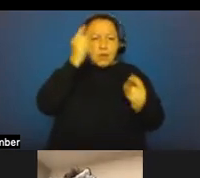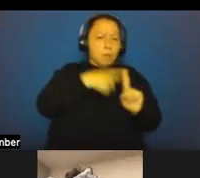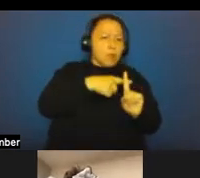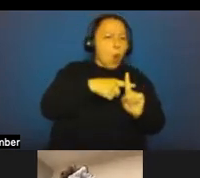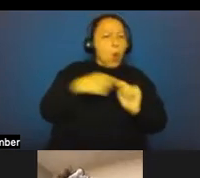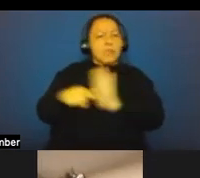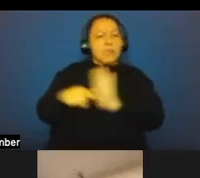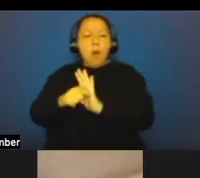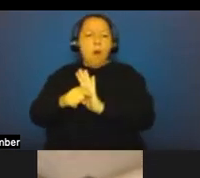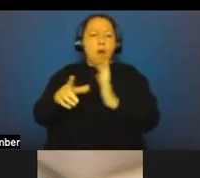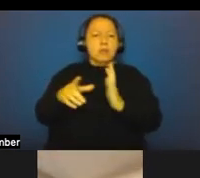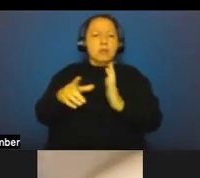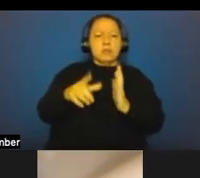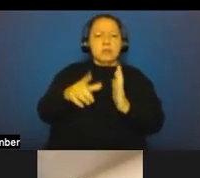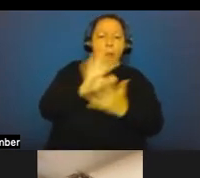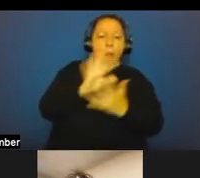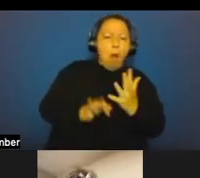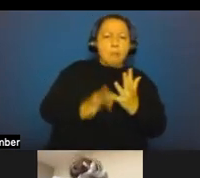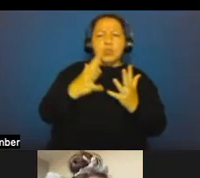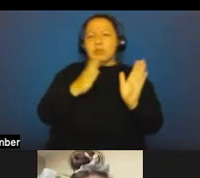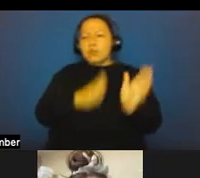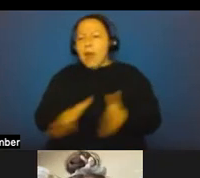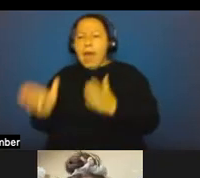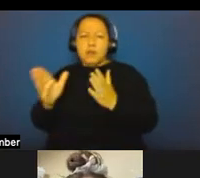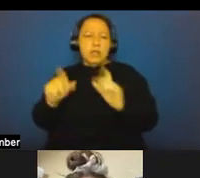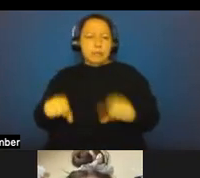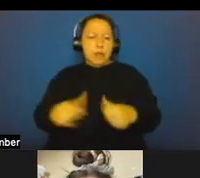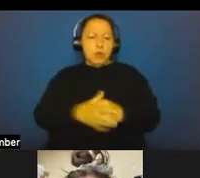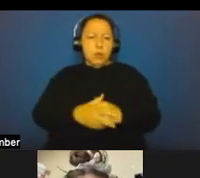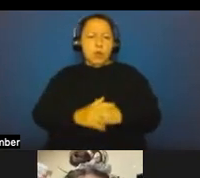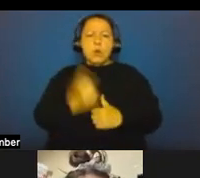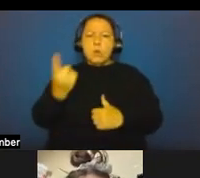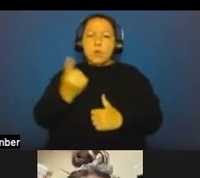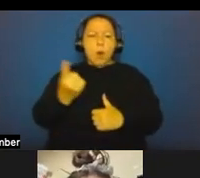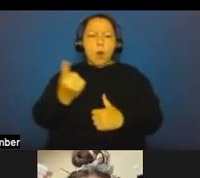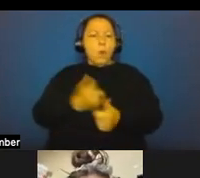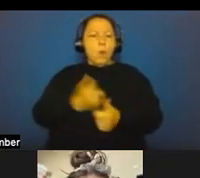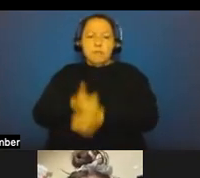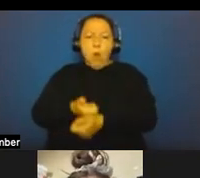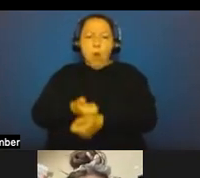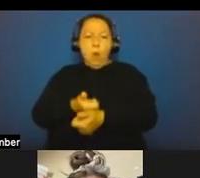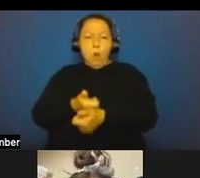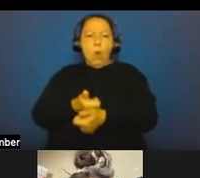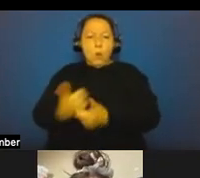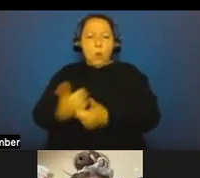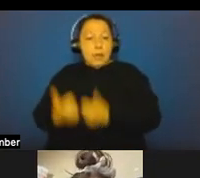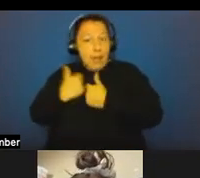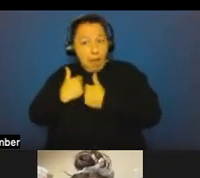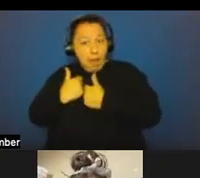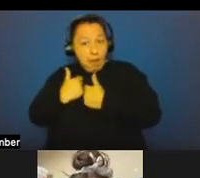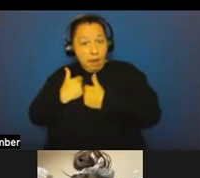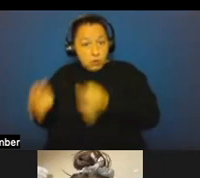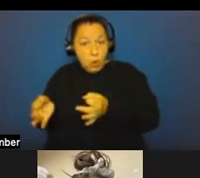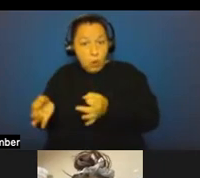and the strategies. And we always err on the side of safety and life, right? So if there are children or people